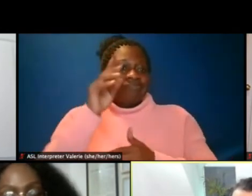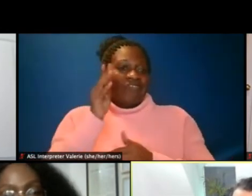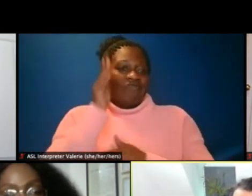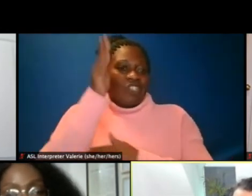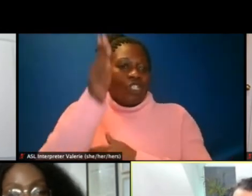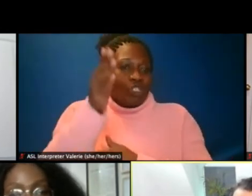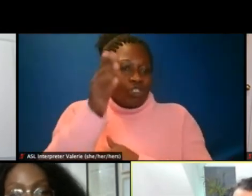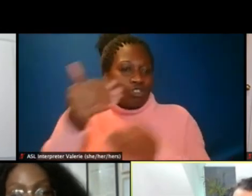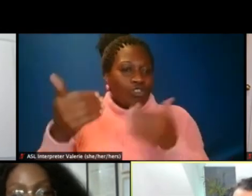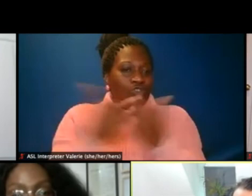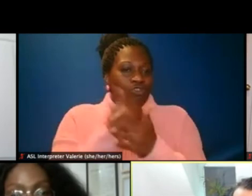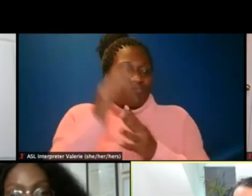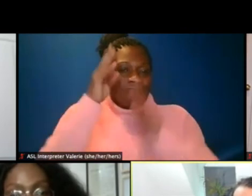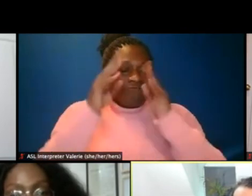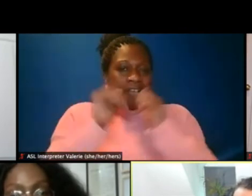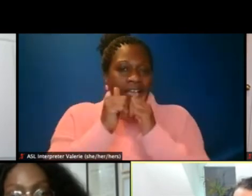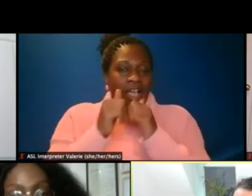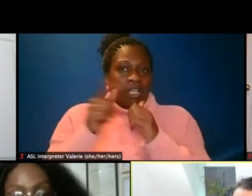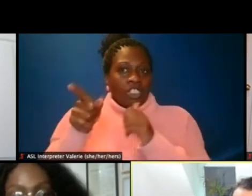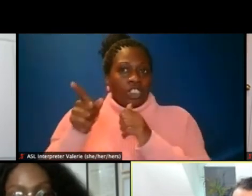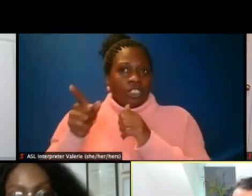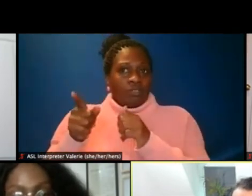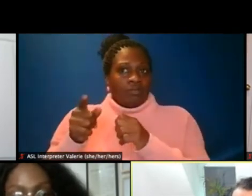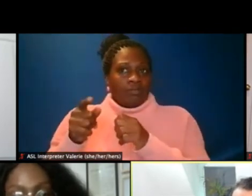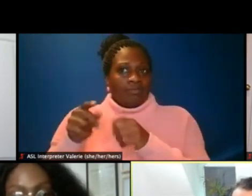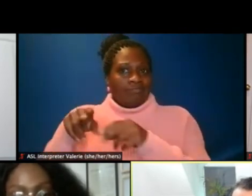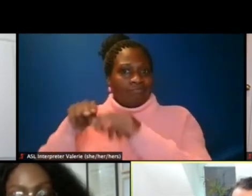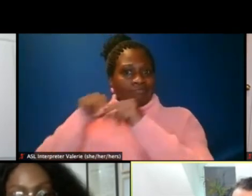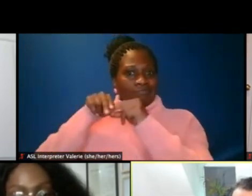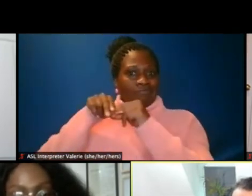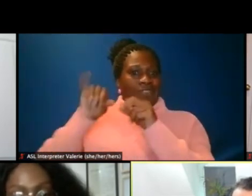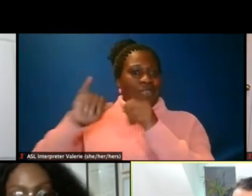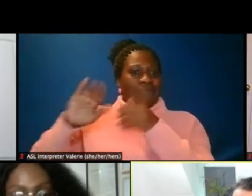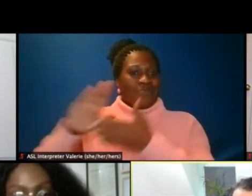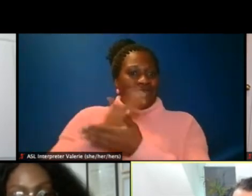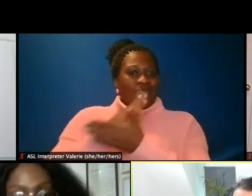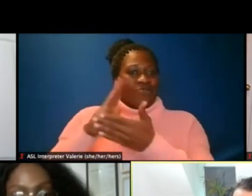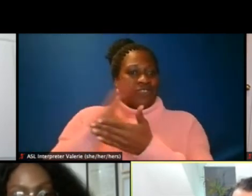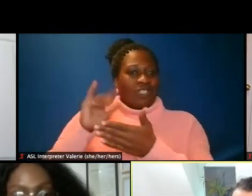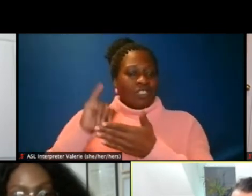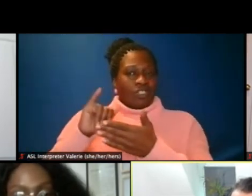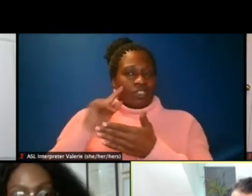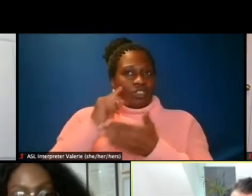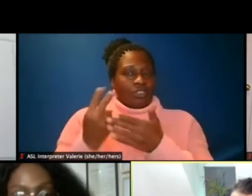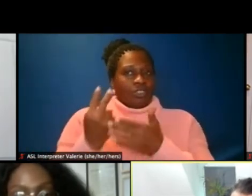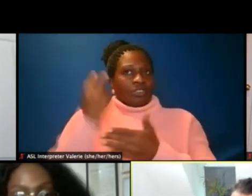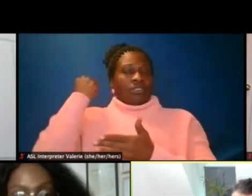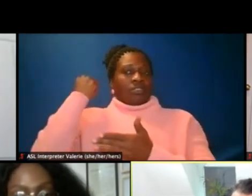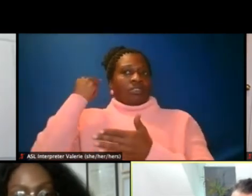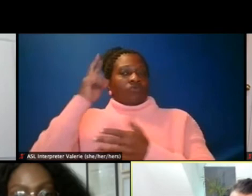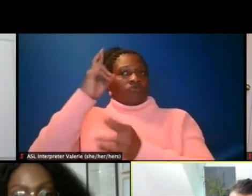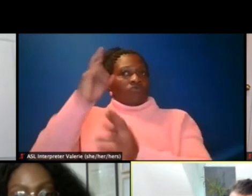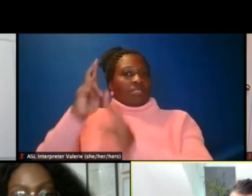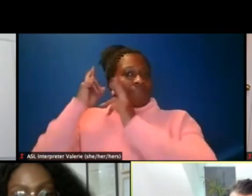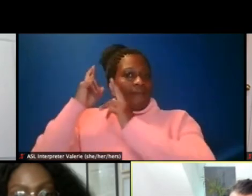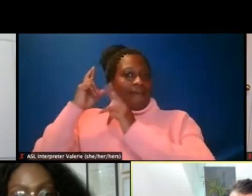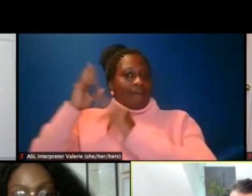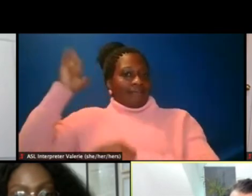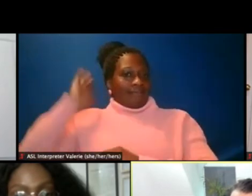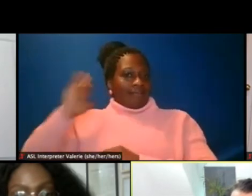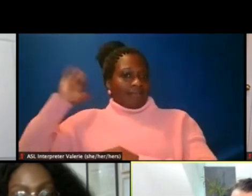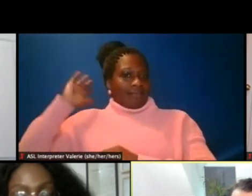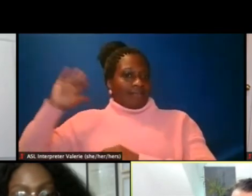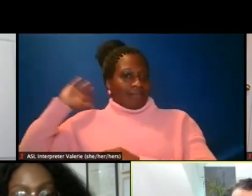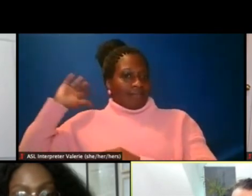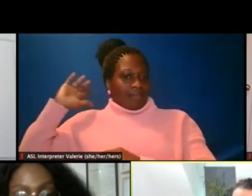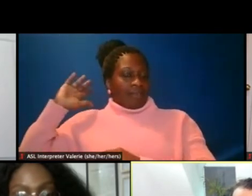And this is how she uses music to revere and respect her ancestors and